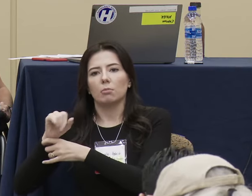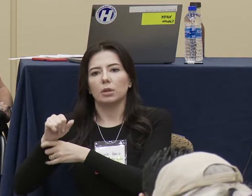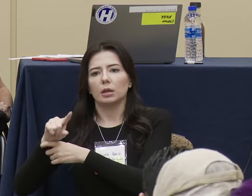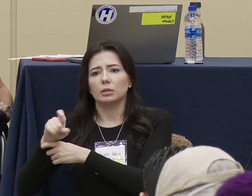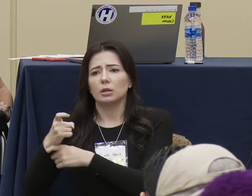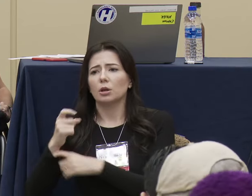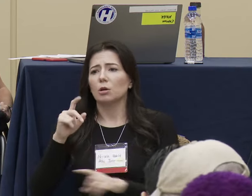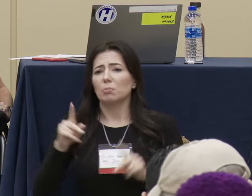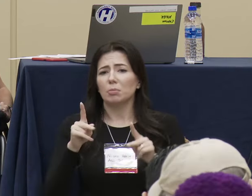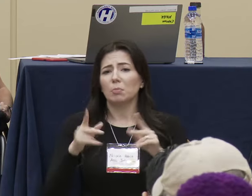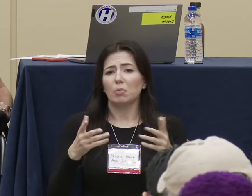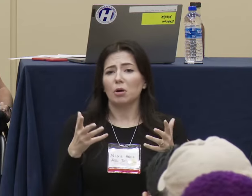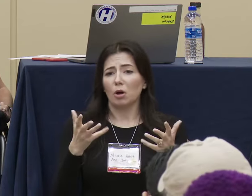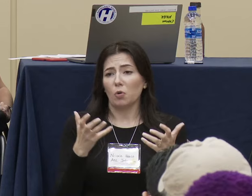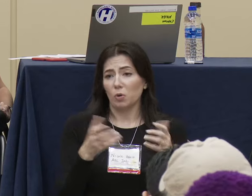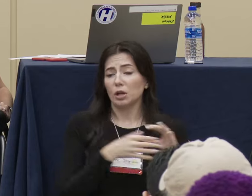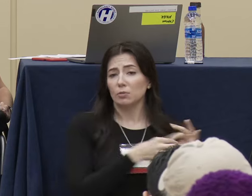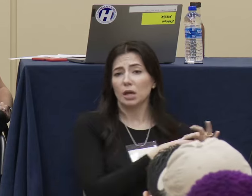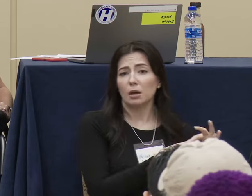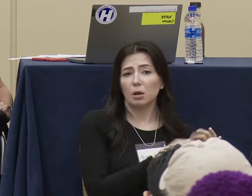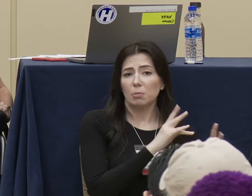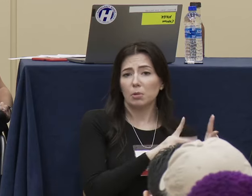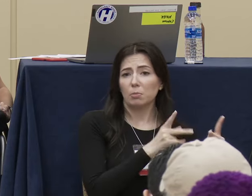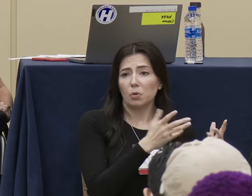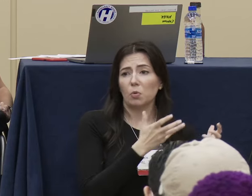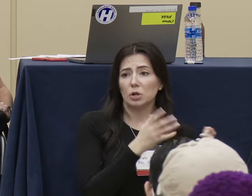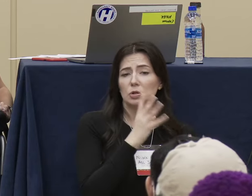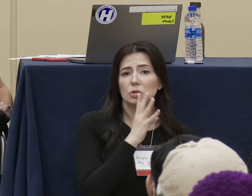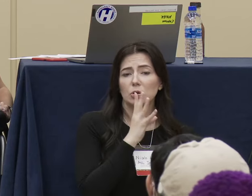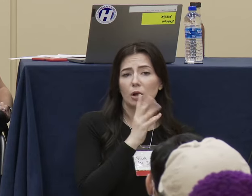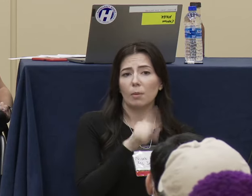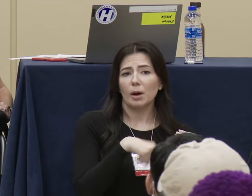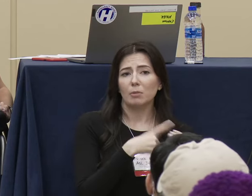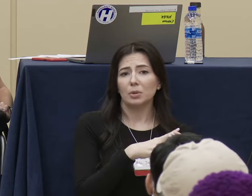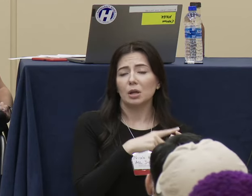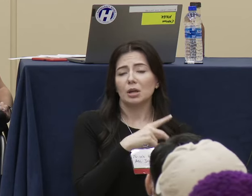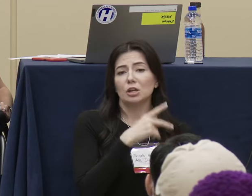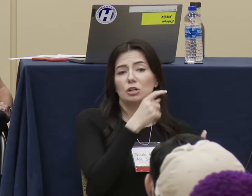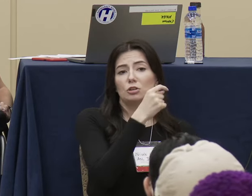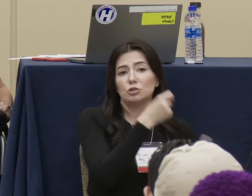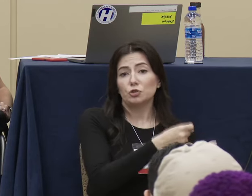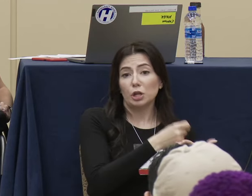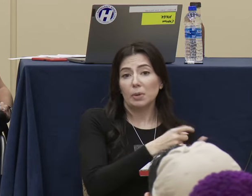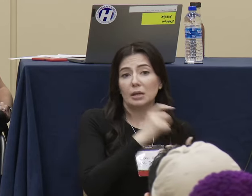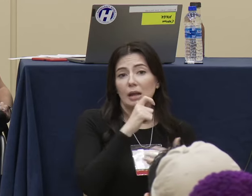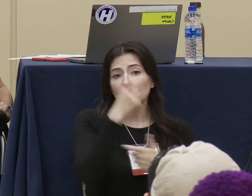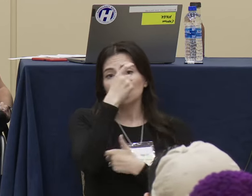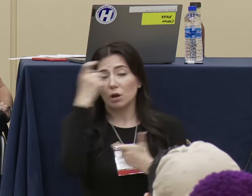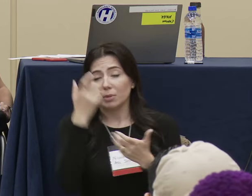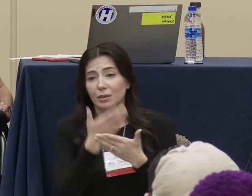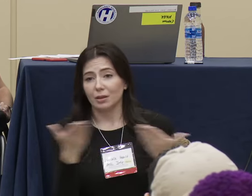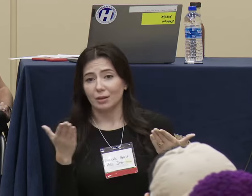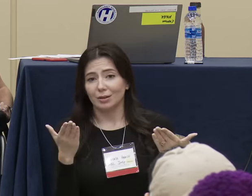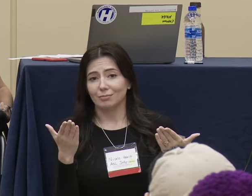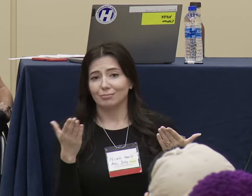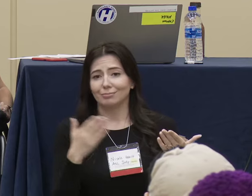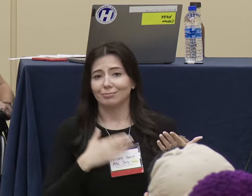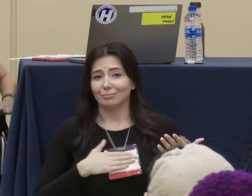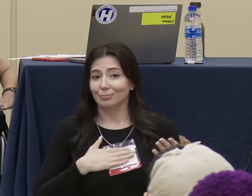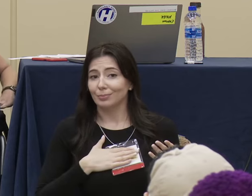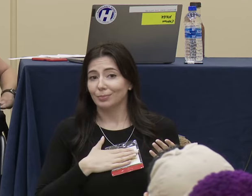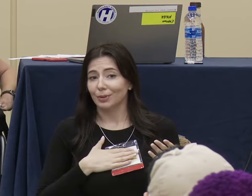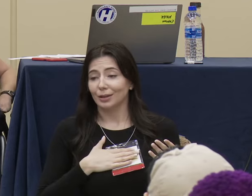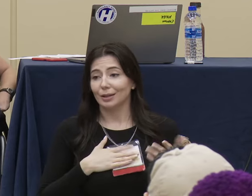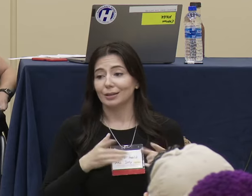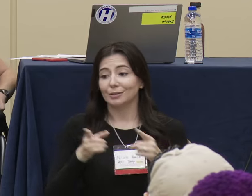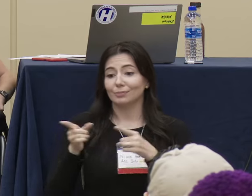talk in Chicago about this treatment, not trauma thing. Please think about the treatment industrial complex. That's all I'm going to say for now. We